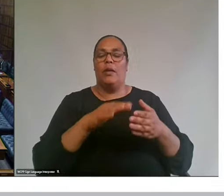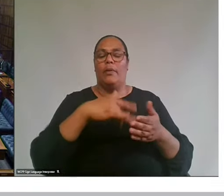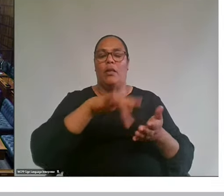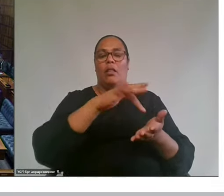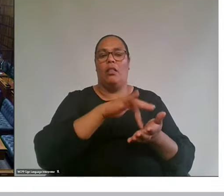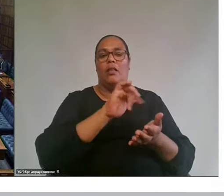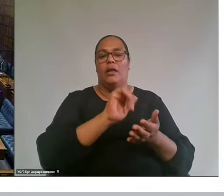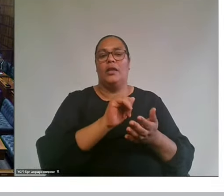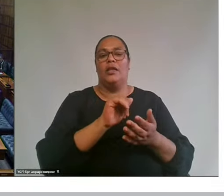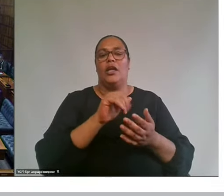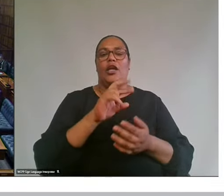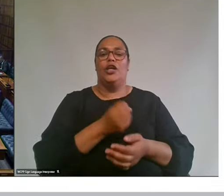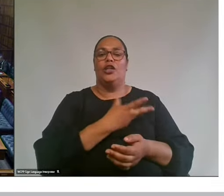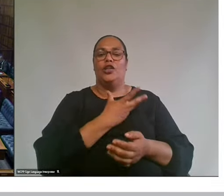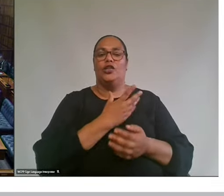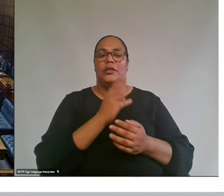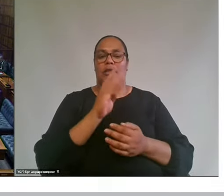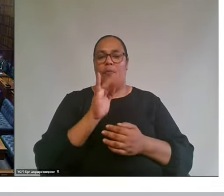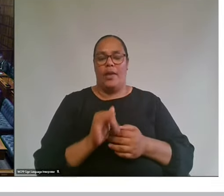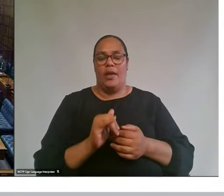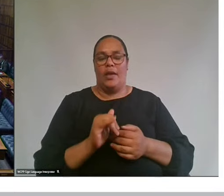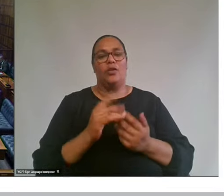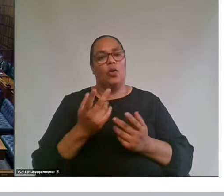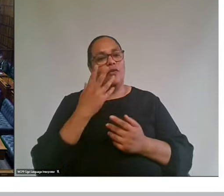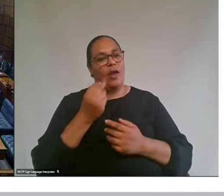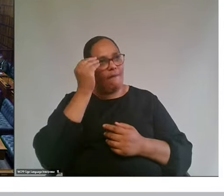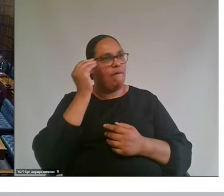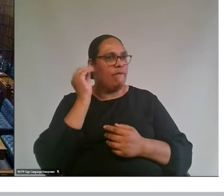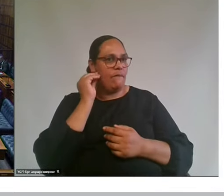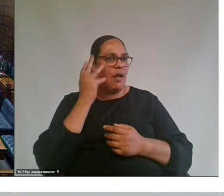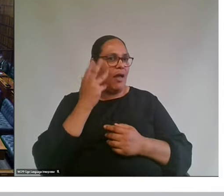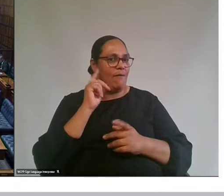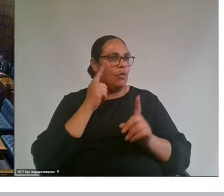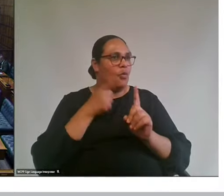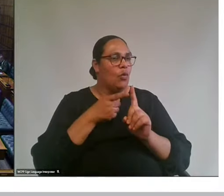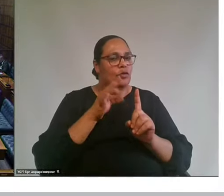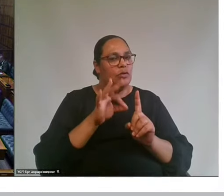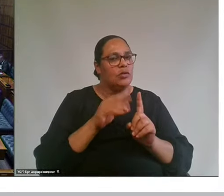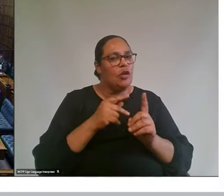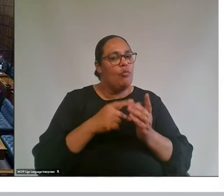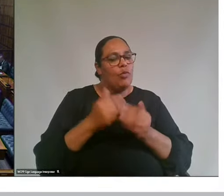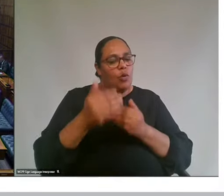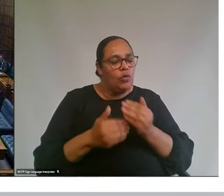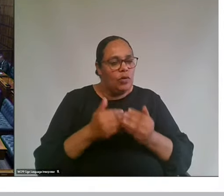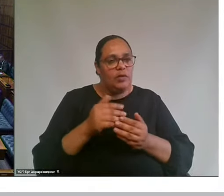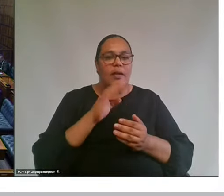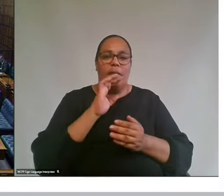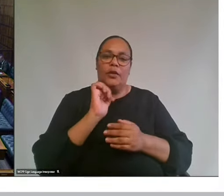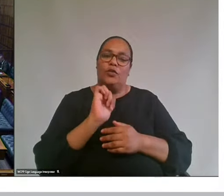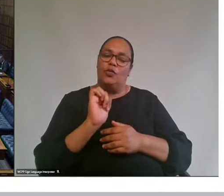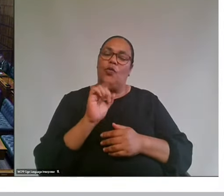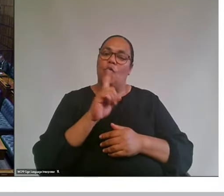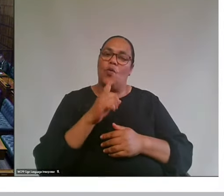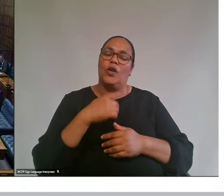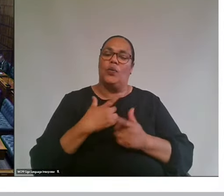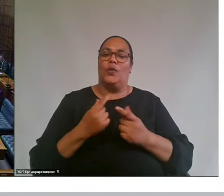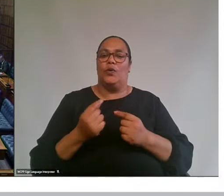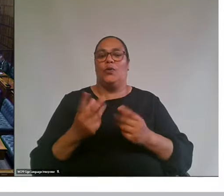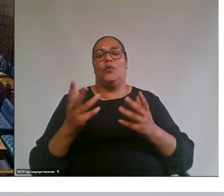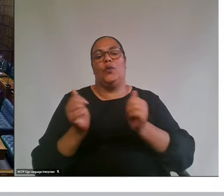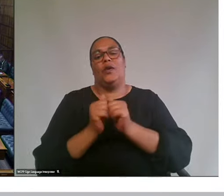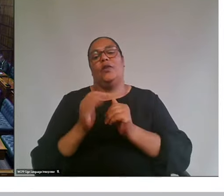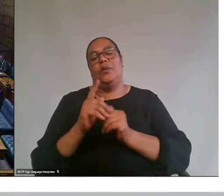uh in the riches Bay as well so if you have that in mind the ultimate goal of these processes that is what we are doing together